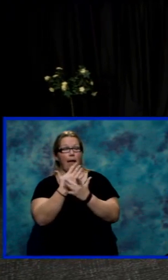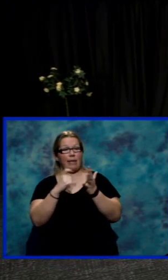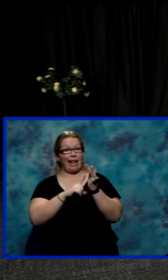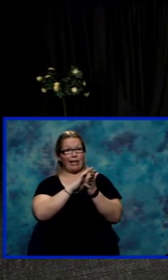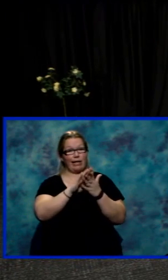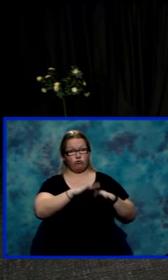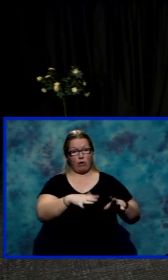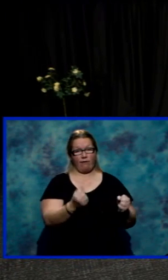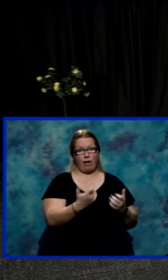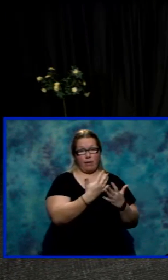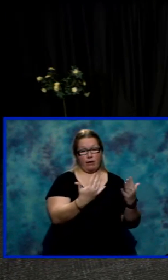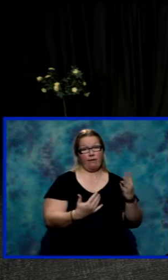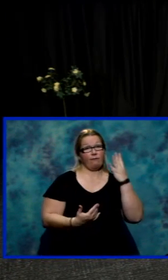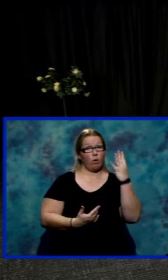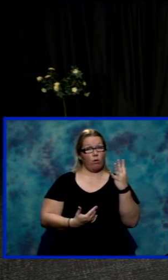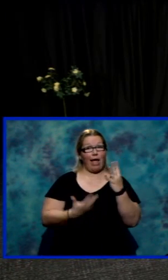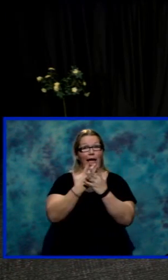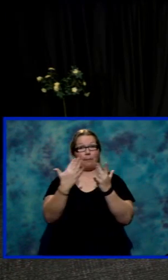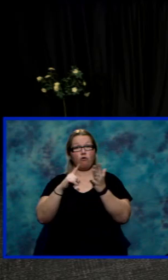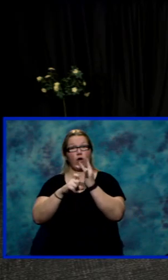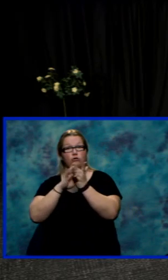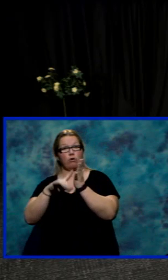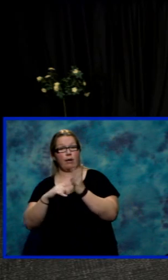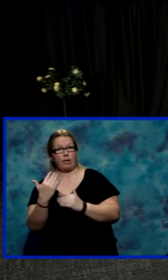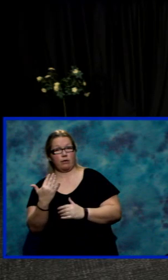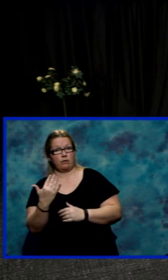Leah have? 4. How many does Rachel have?